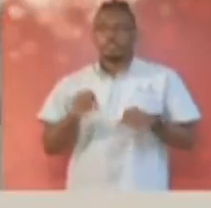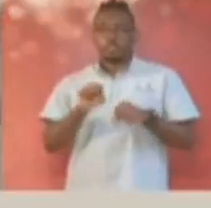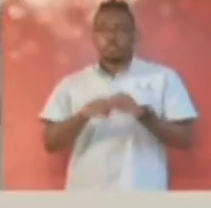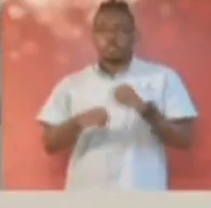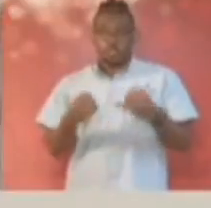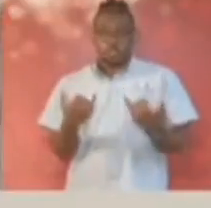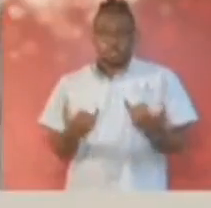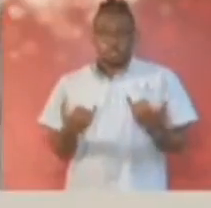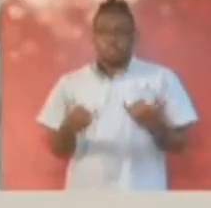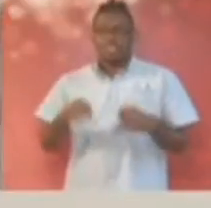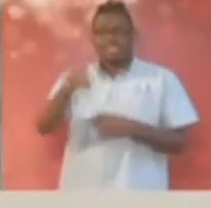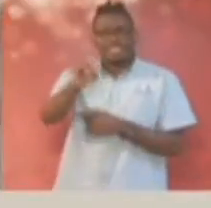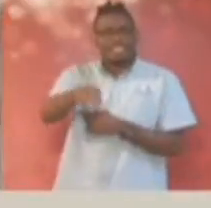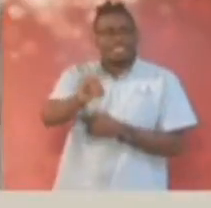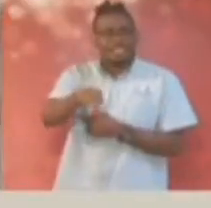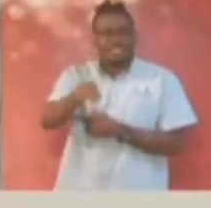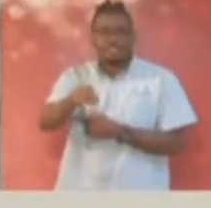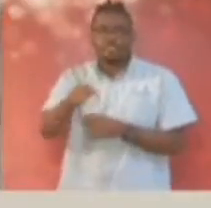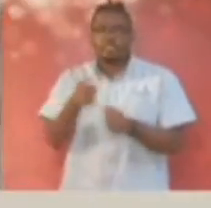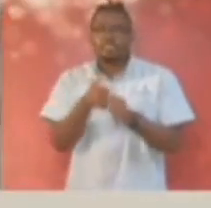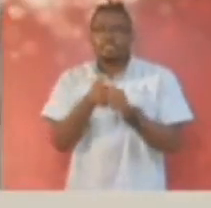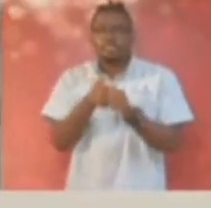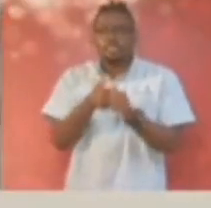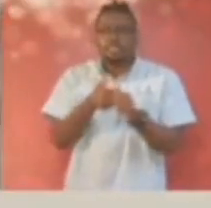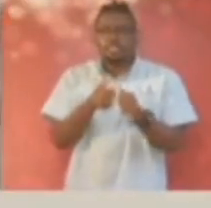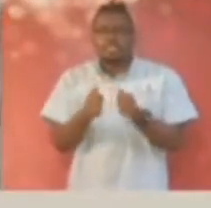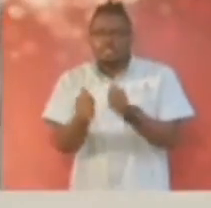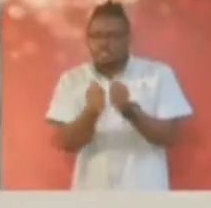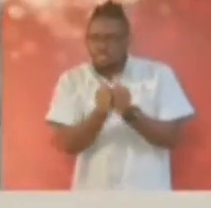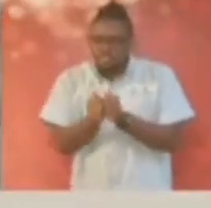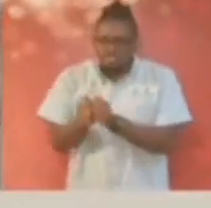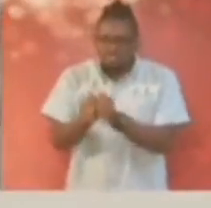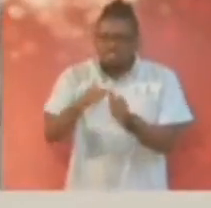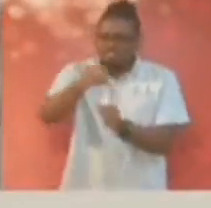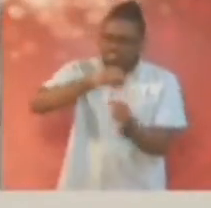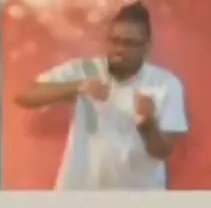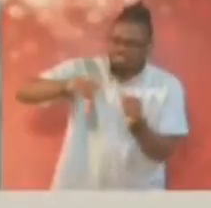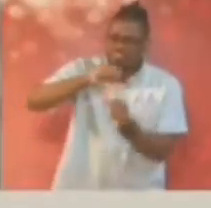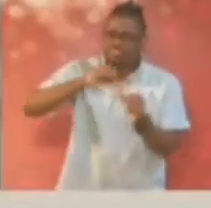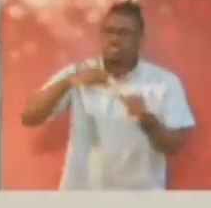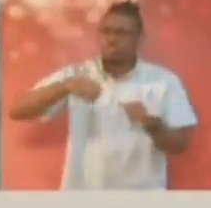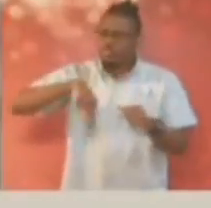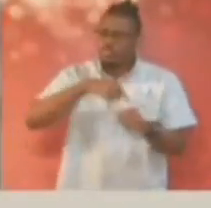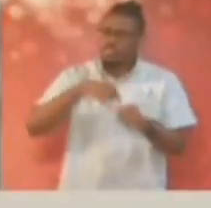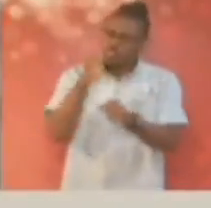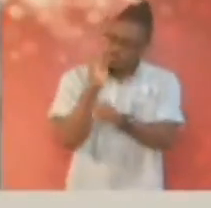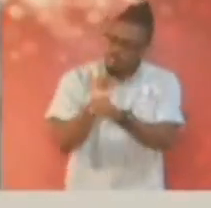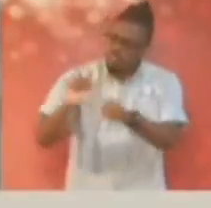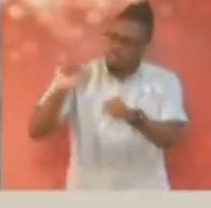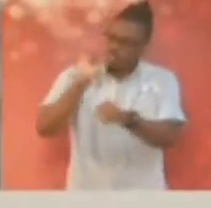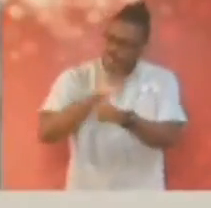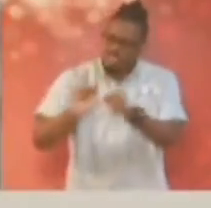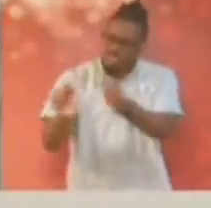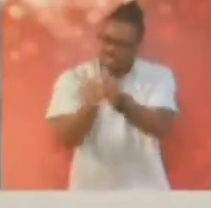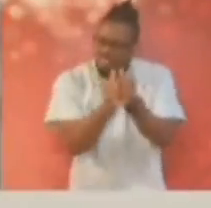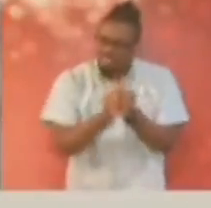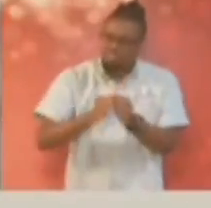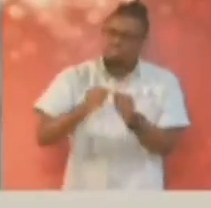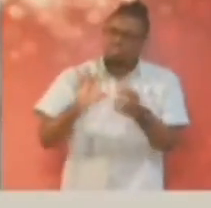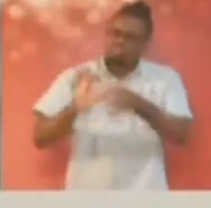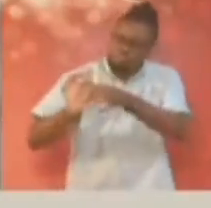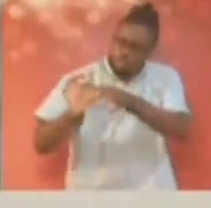other more than ever to be in harmony and be kinder to each other